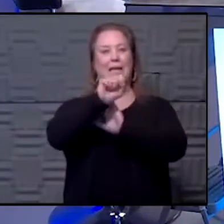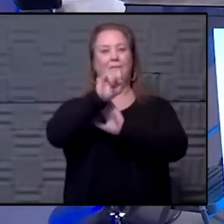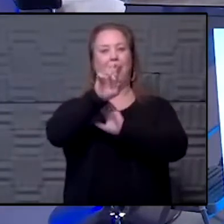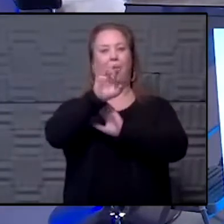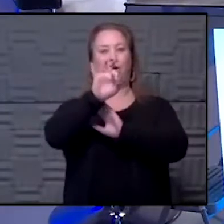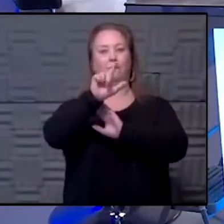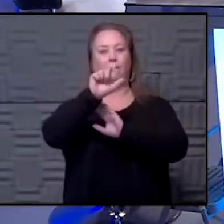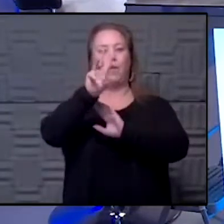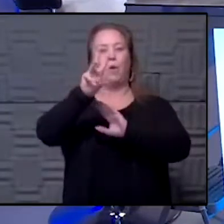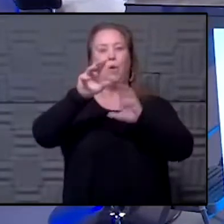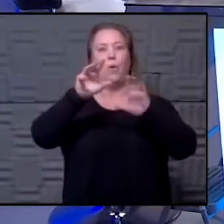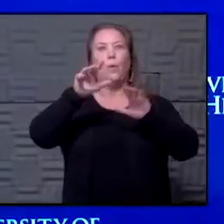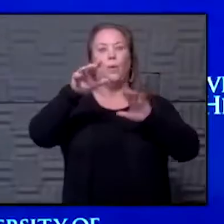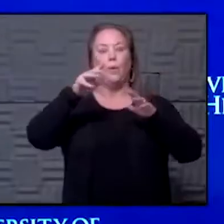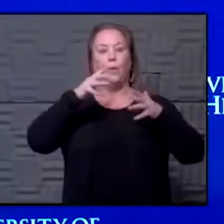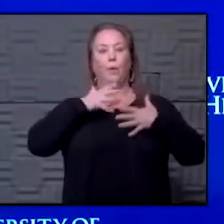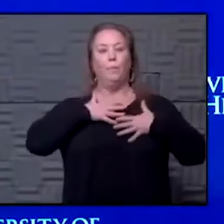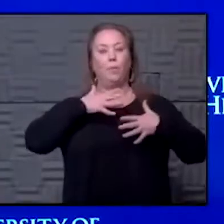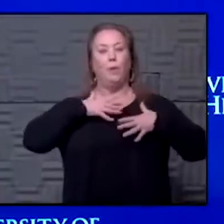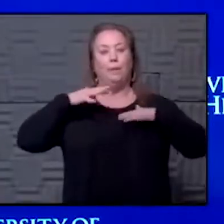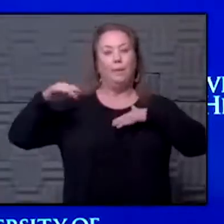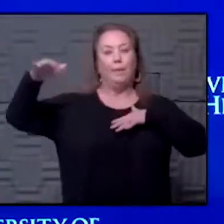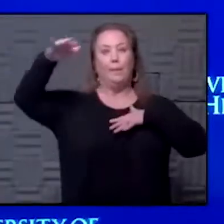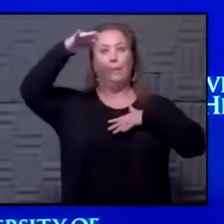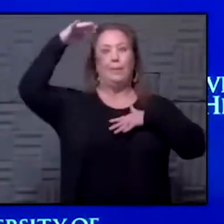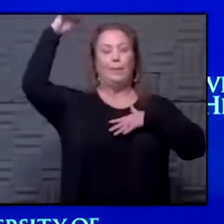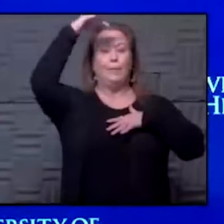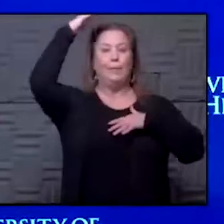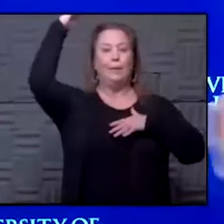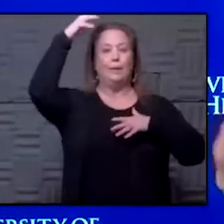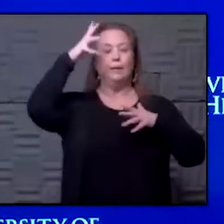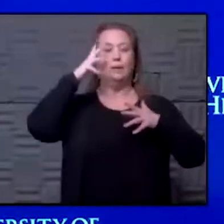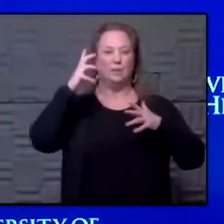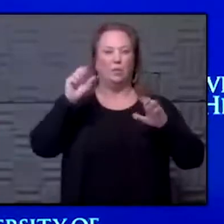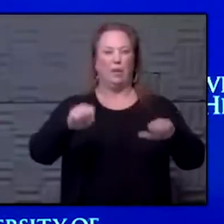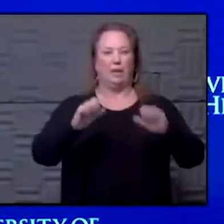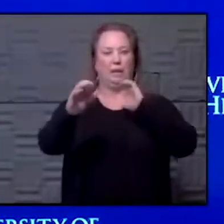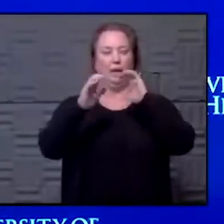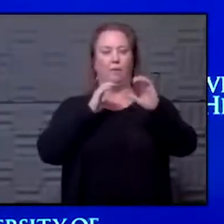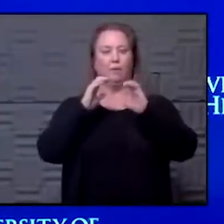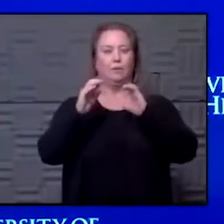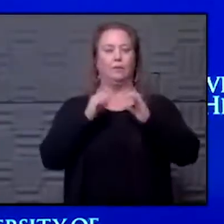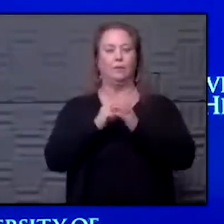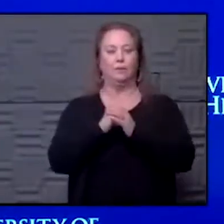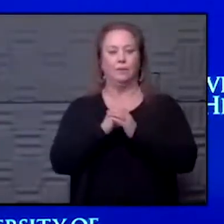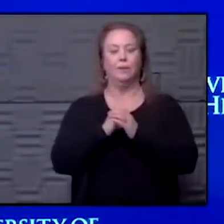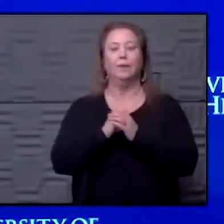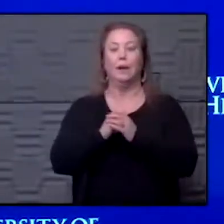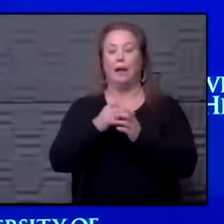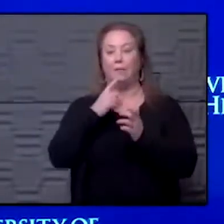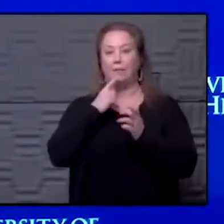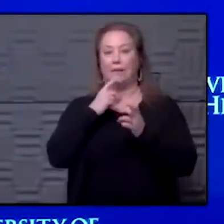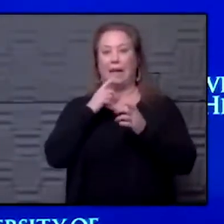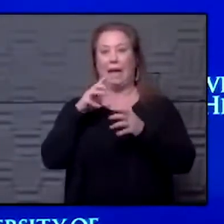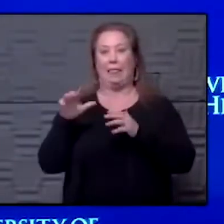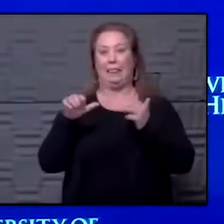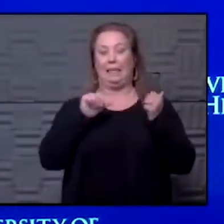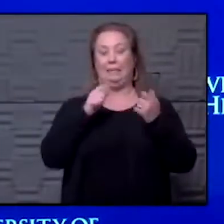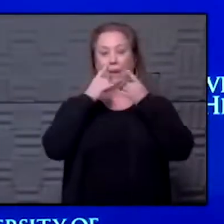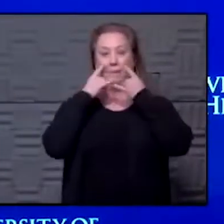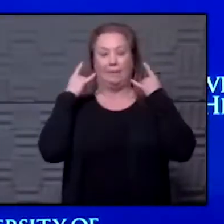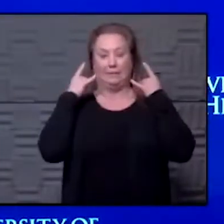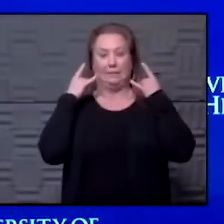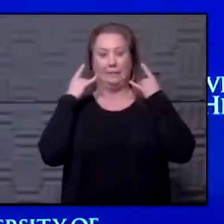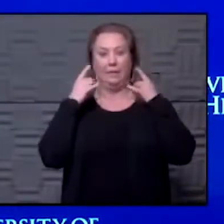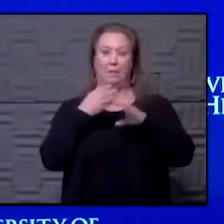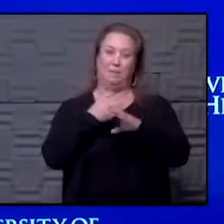room. So what we breathe goes up, and it was designed in that way so that we could have these kind of conversations. I will tell you, as soon as I exit this room, I will have a